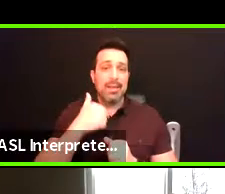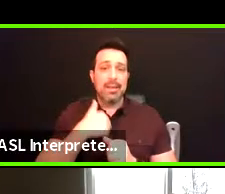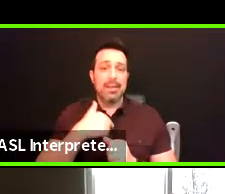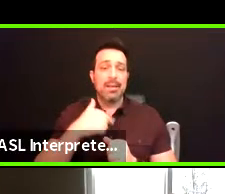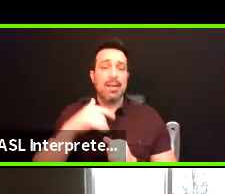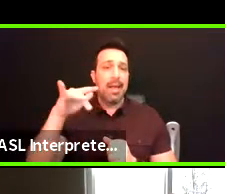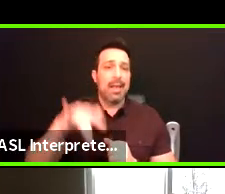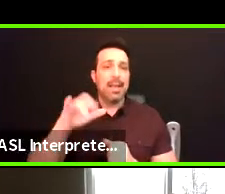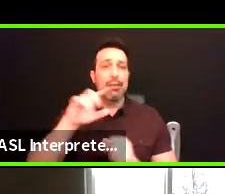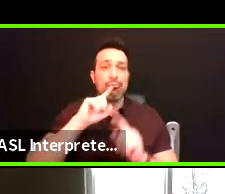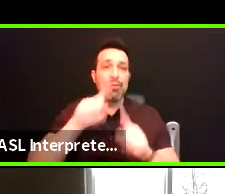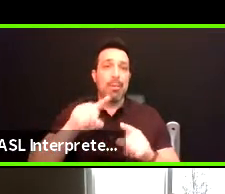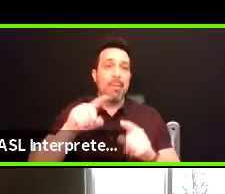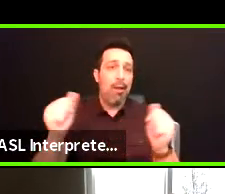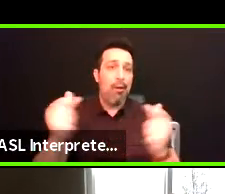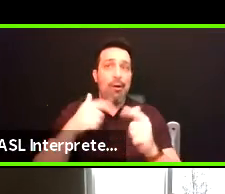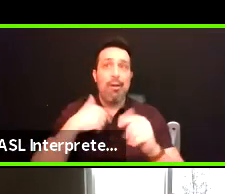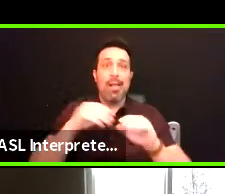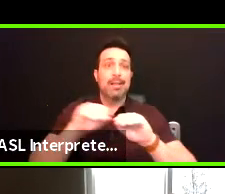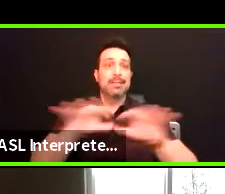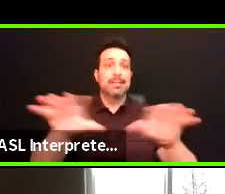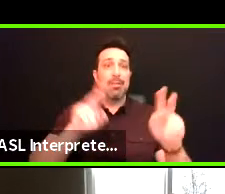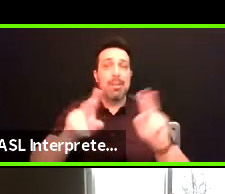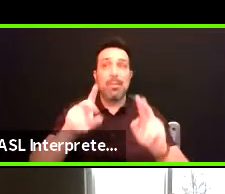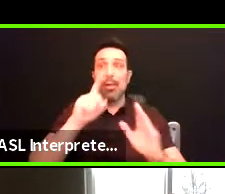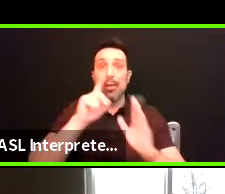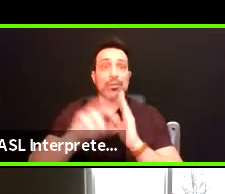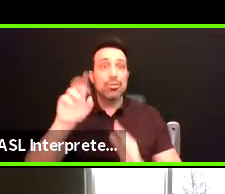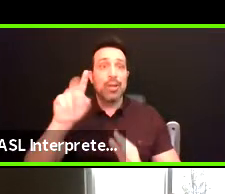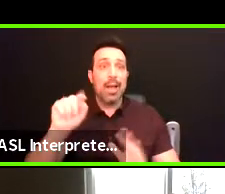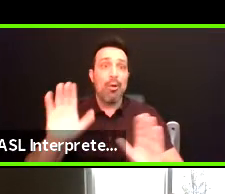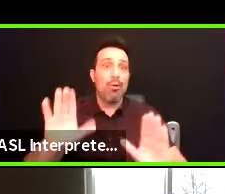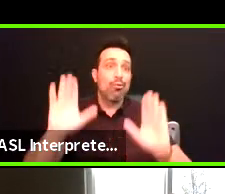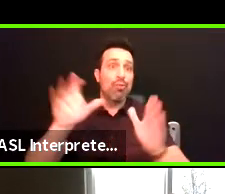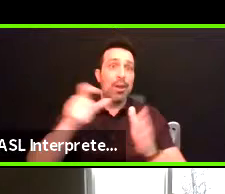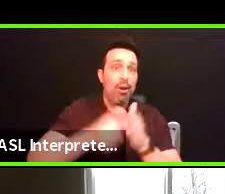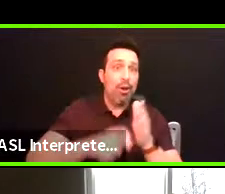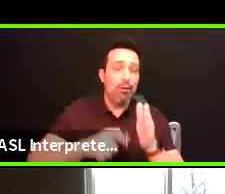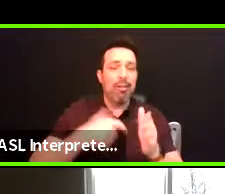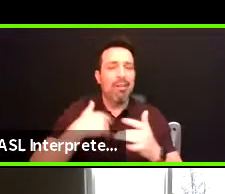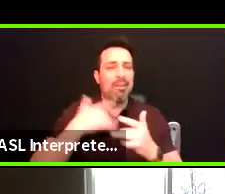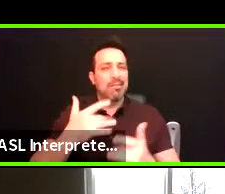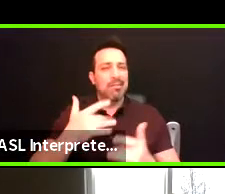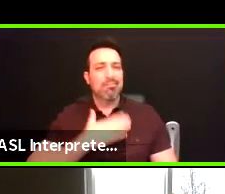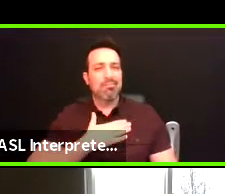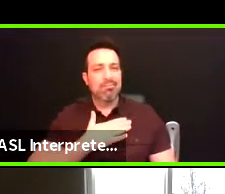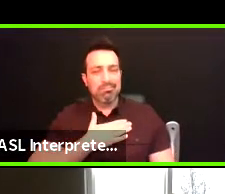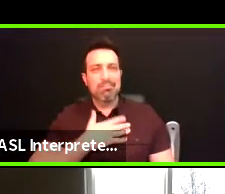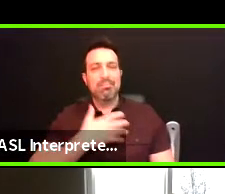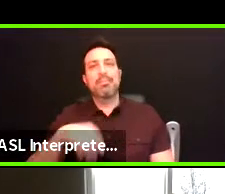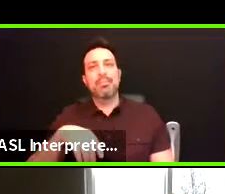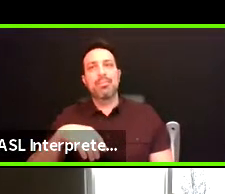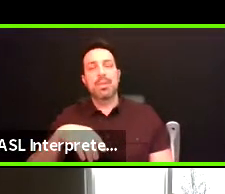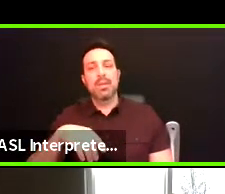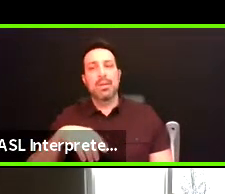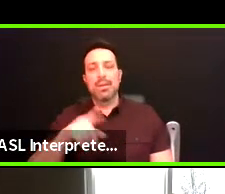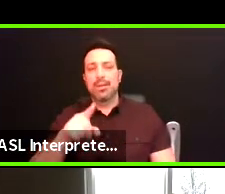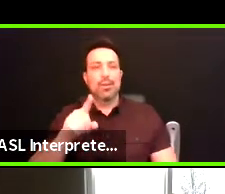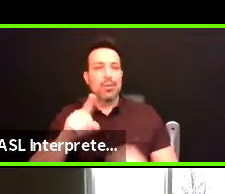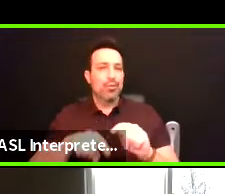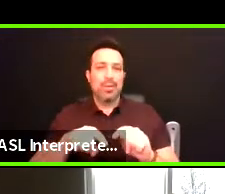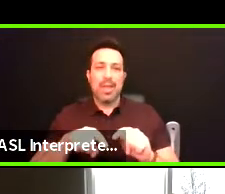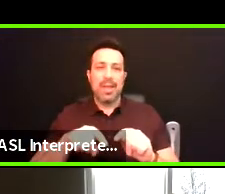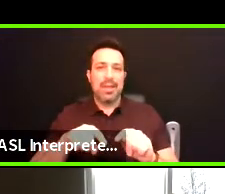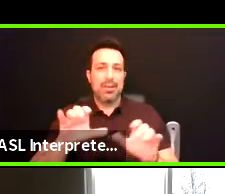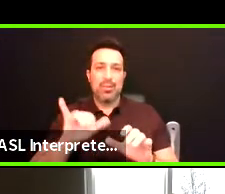reply all, I send things to people and say, check this out, this is a great article, that kind of stuff. And you just can't do that